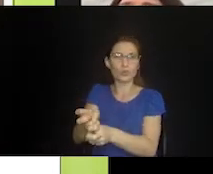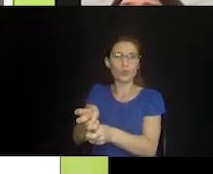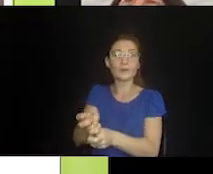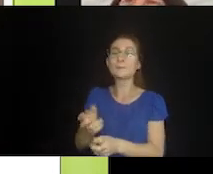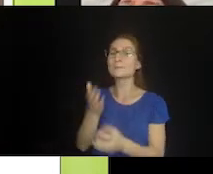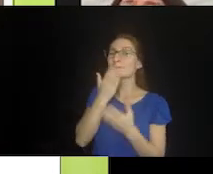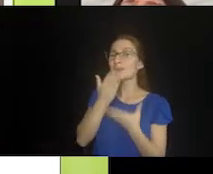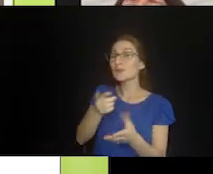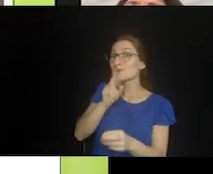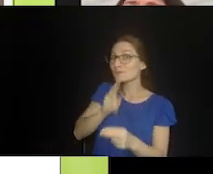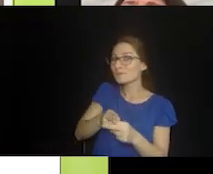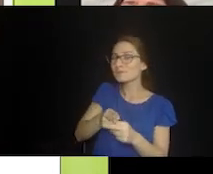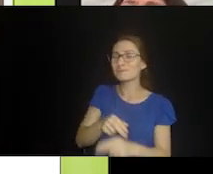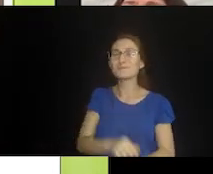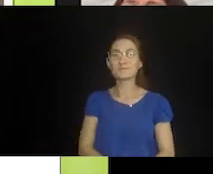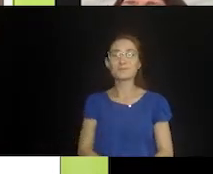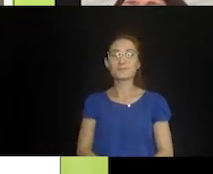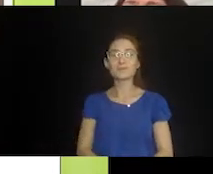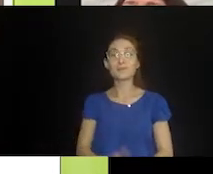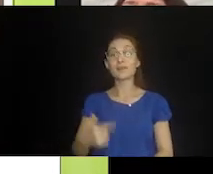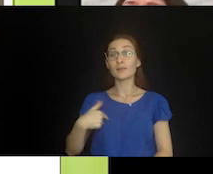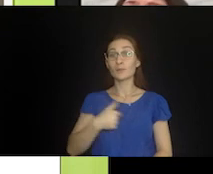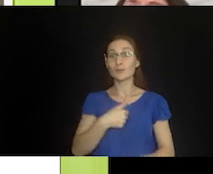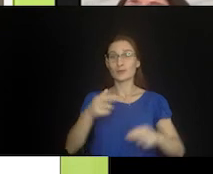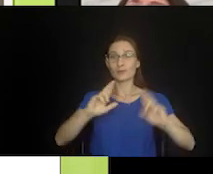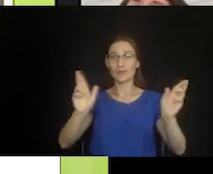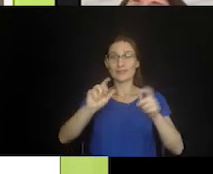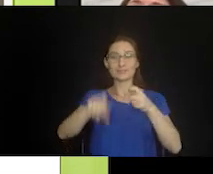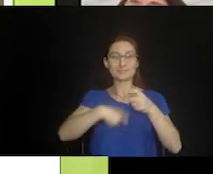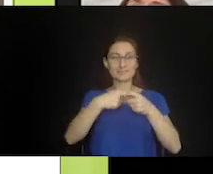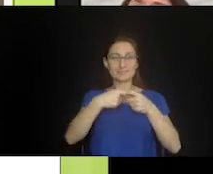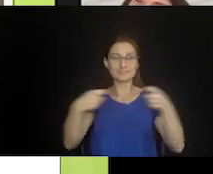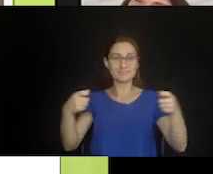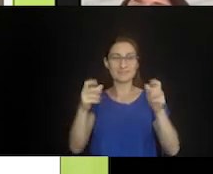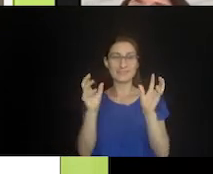that's really important. So thanks for bringing that up, Karen. And